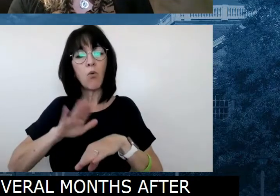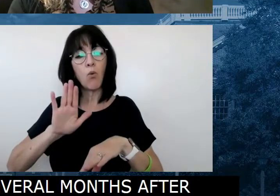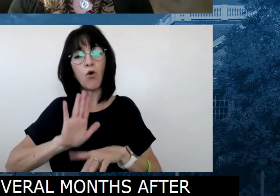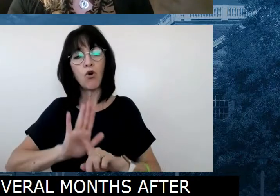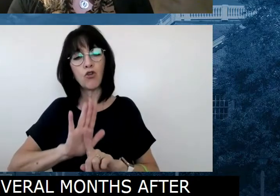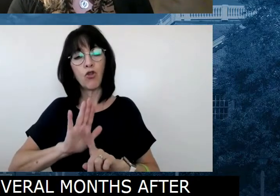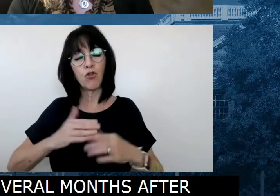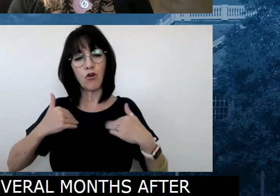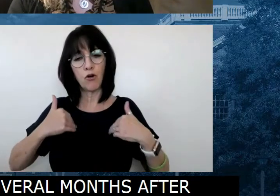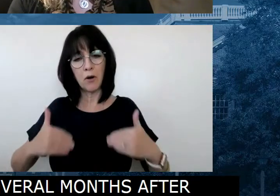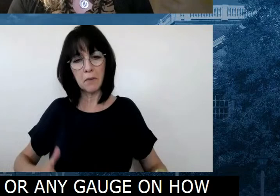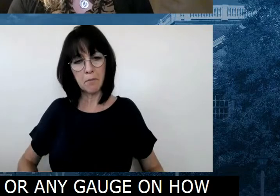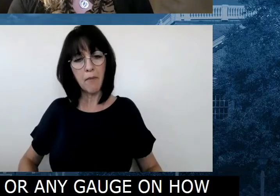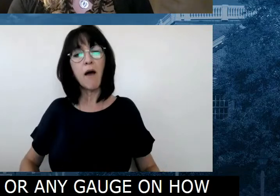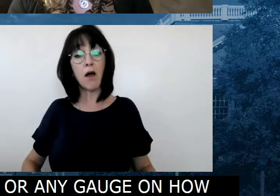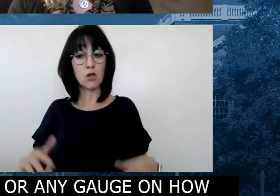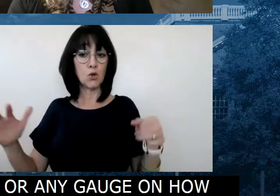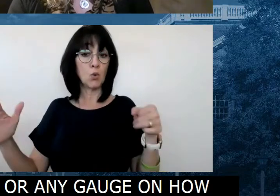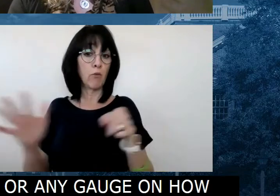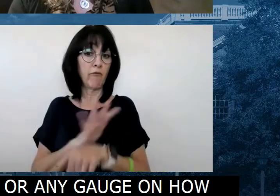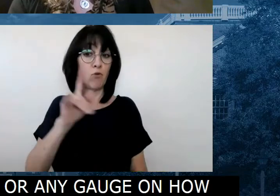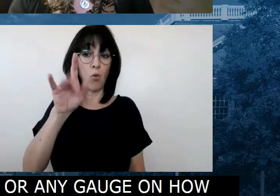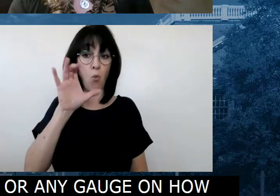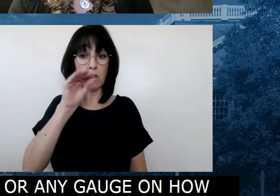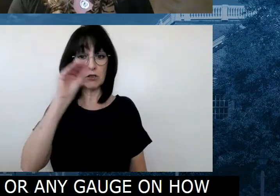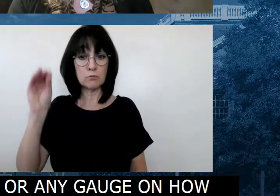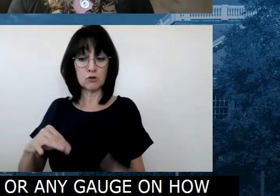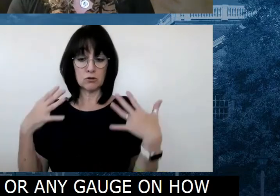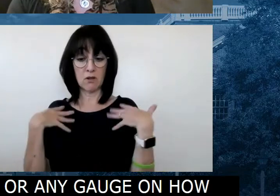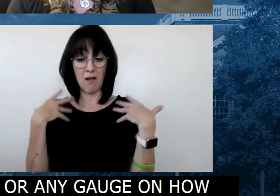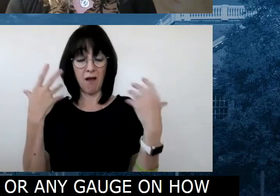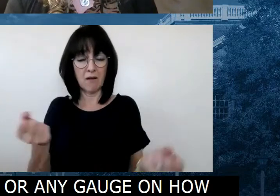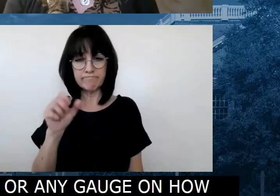the cases that we've had here in Delaware? Dr. Rattay?